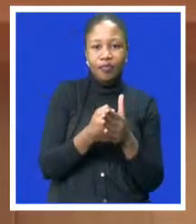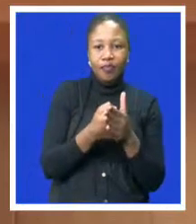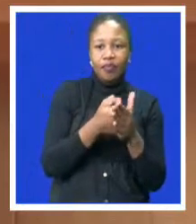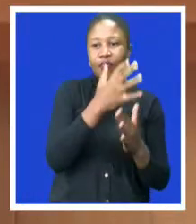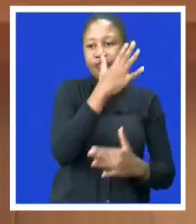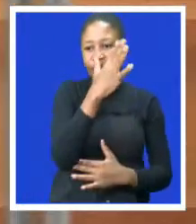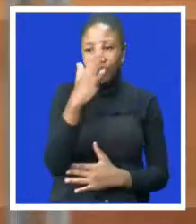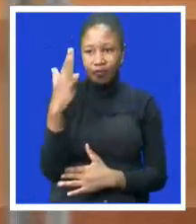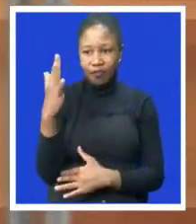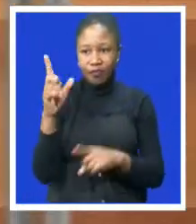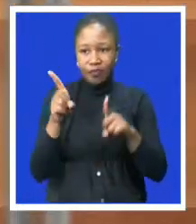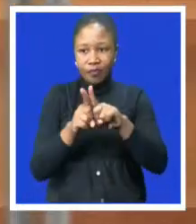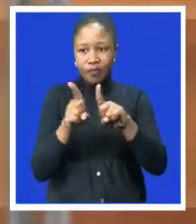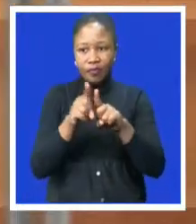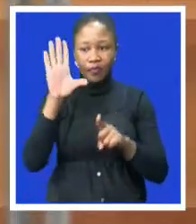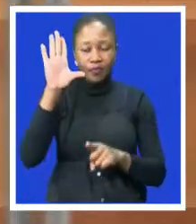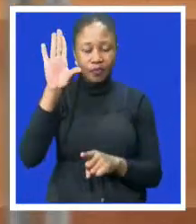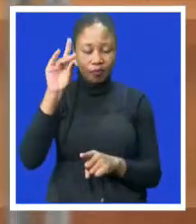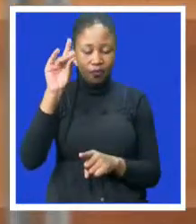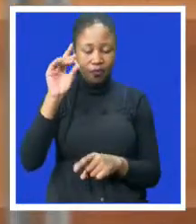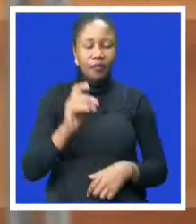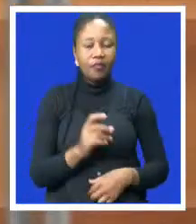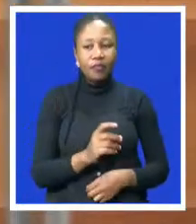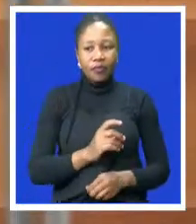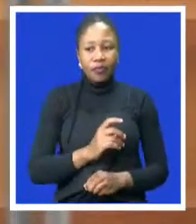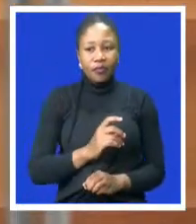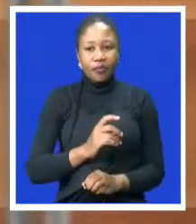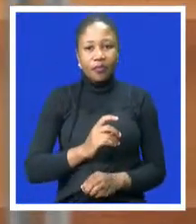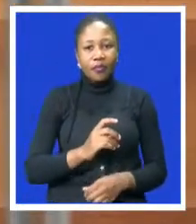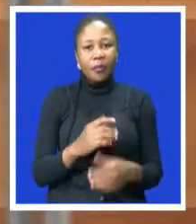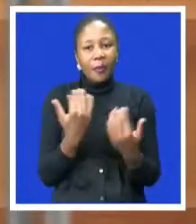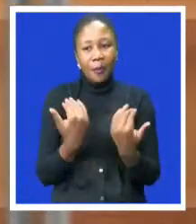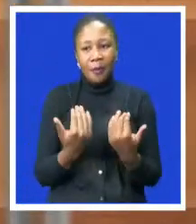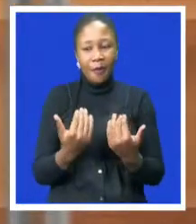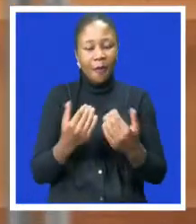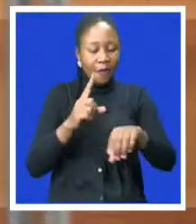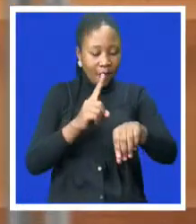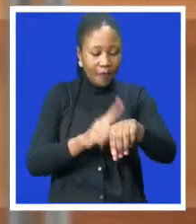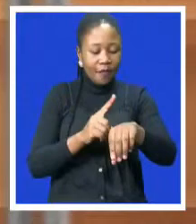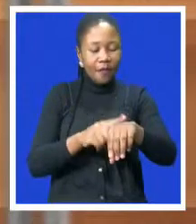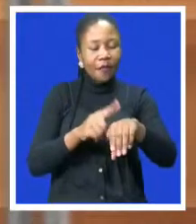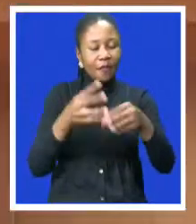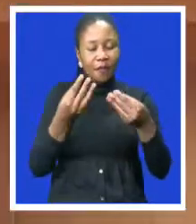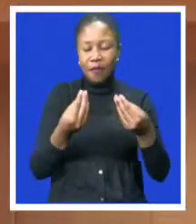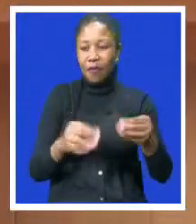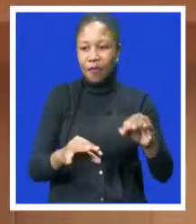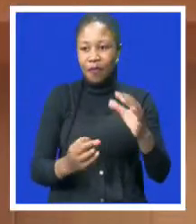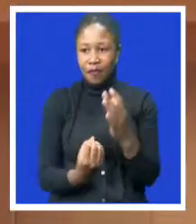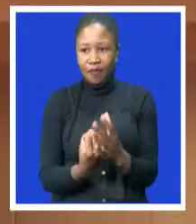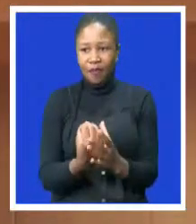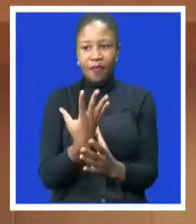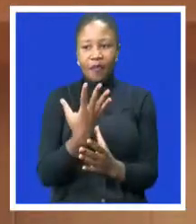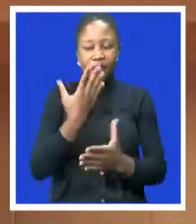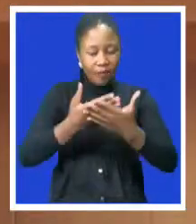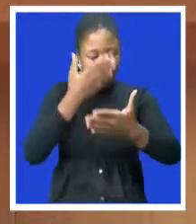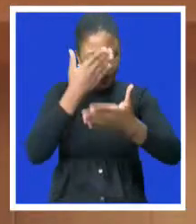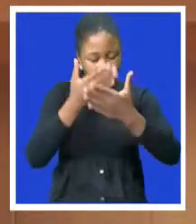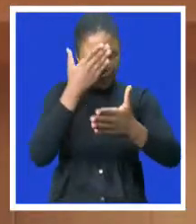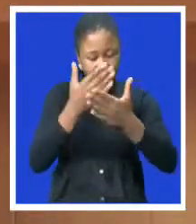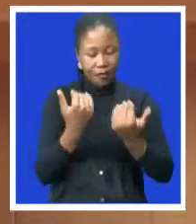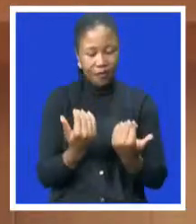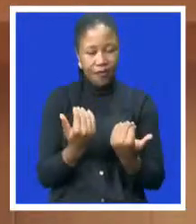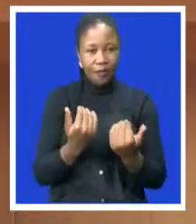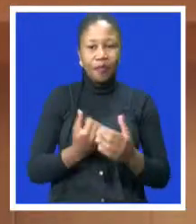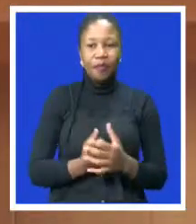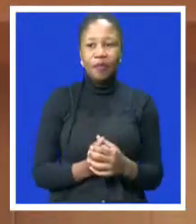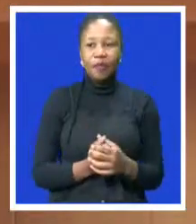man-made. Okay, without wasting any time, please begin your lesson. Okay. Dear learner, how